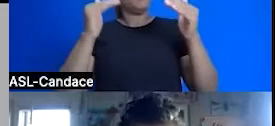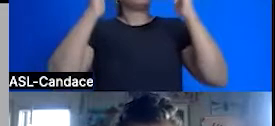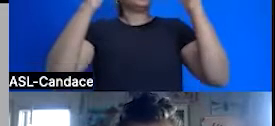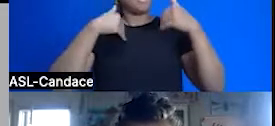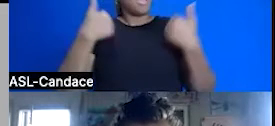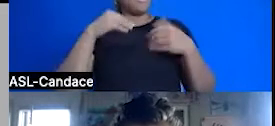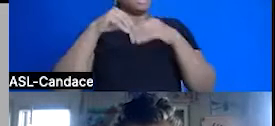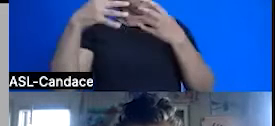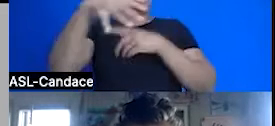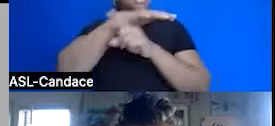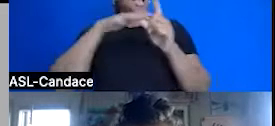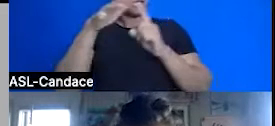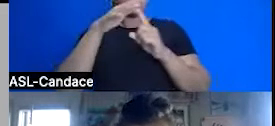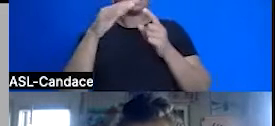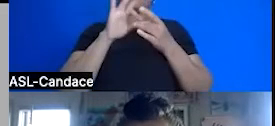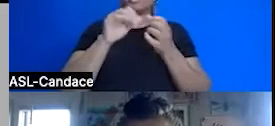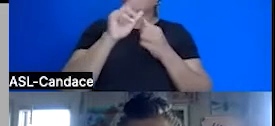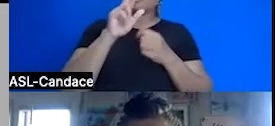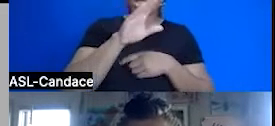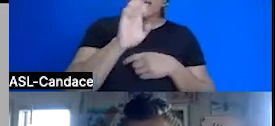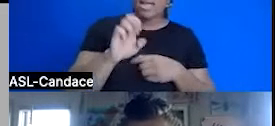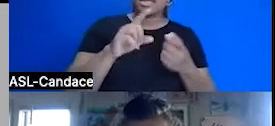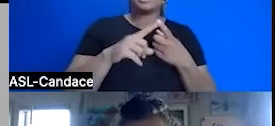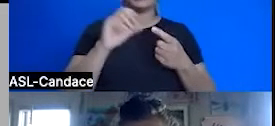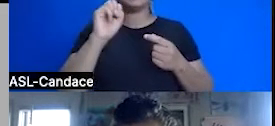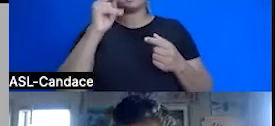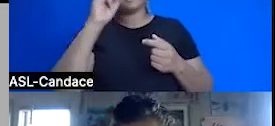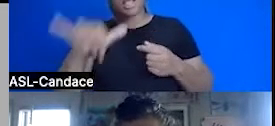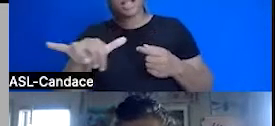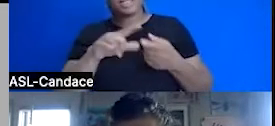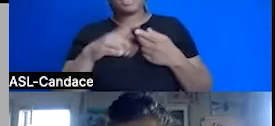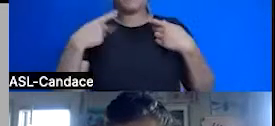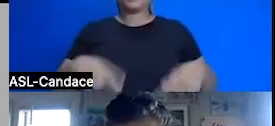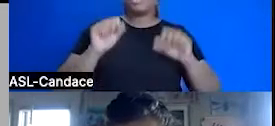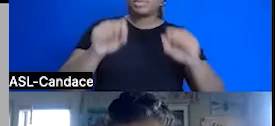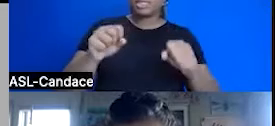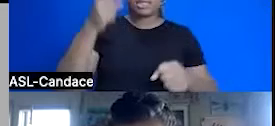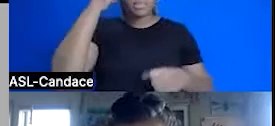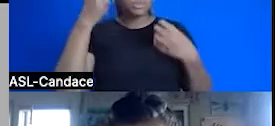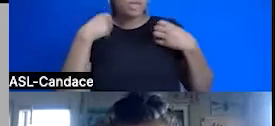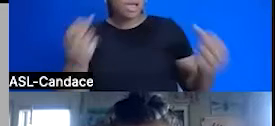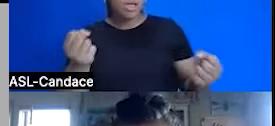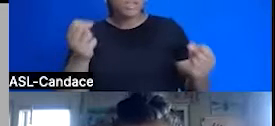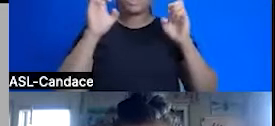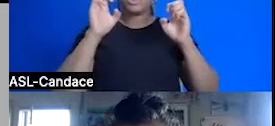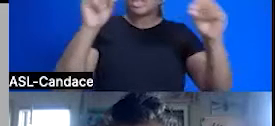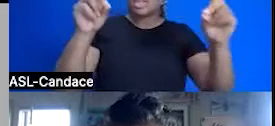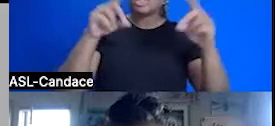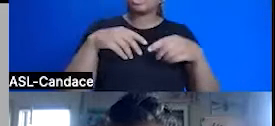In the context of race, gender, sexuality, physical ability, mental health,